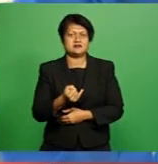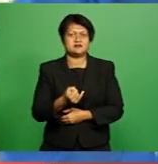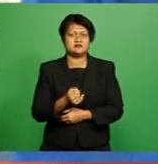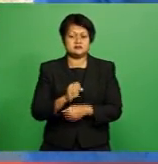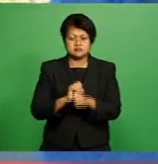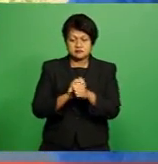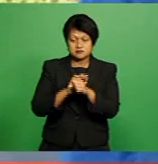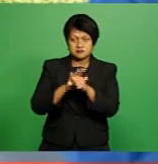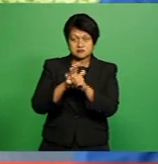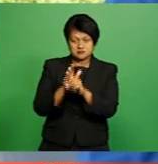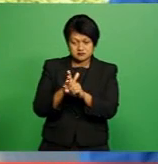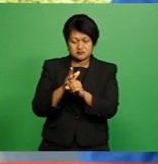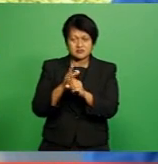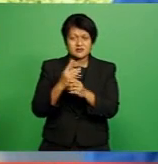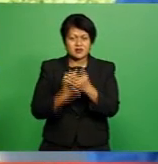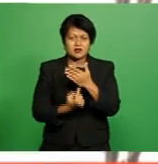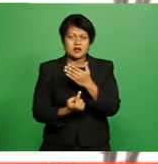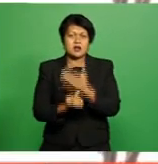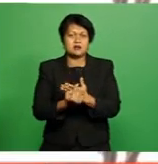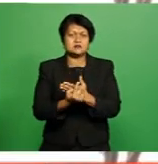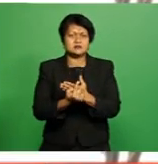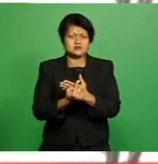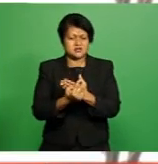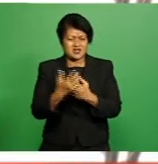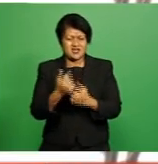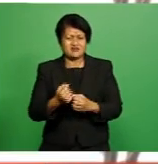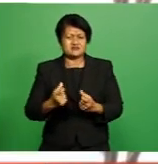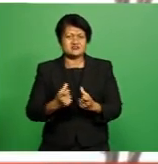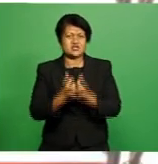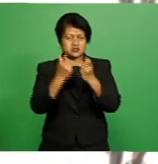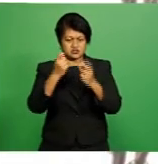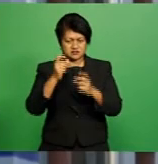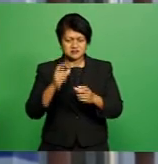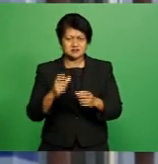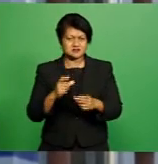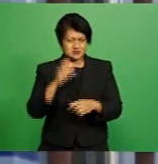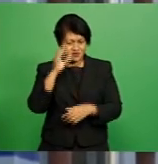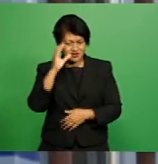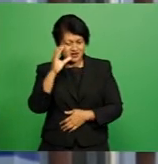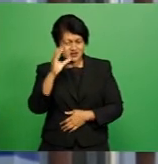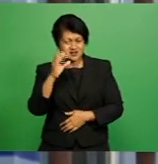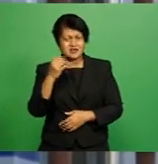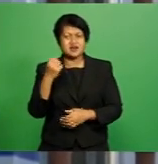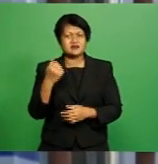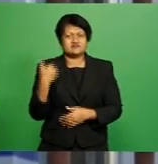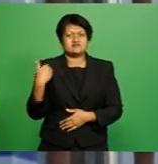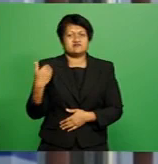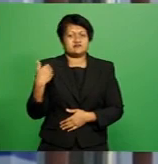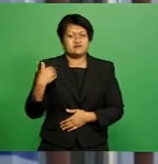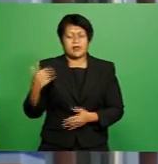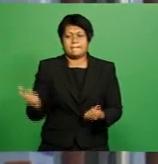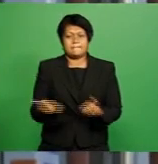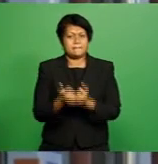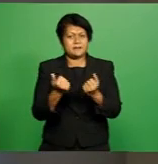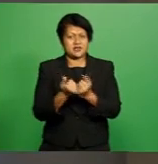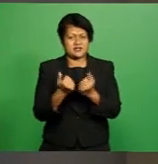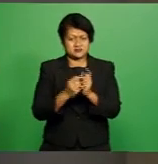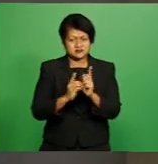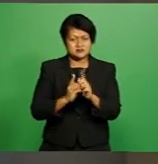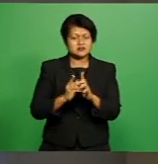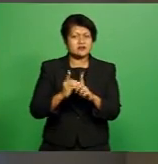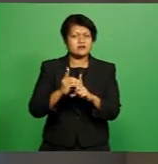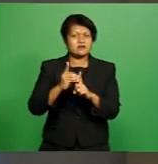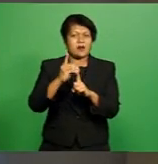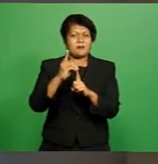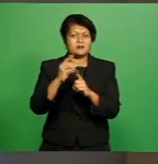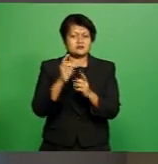COVID-19 impact continues to grapple the country, and this has affected many development projects. That much now halved.